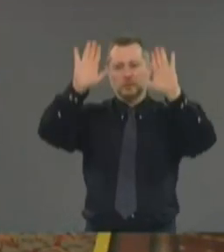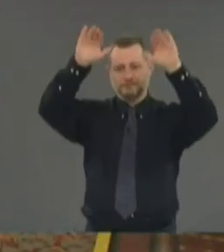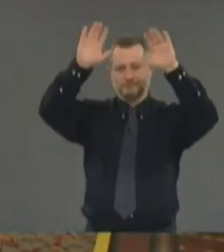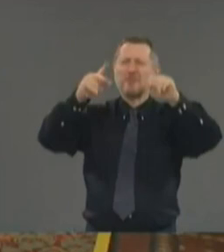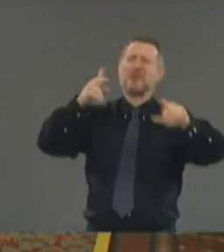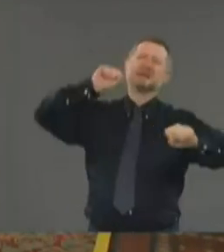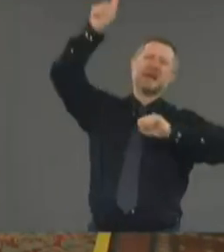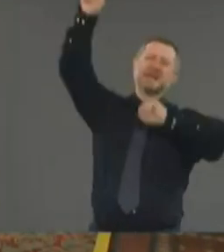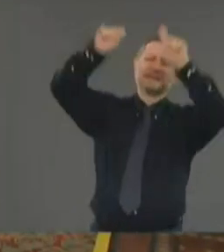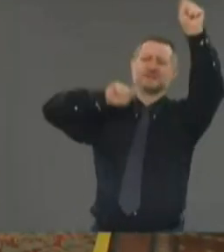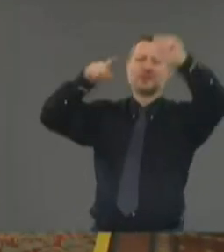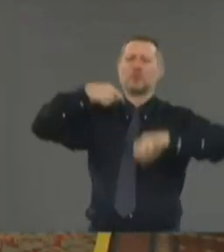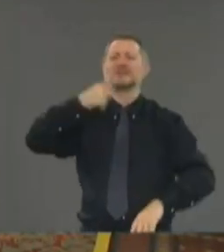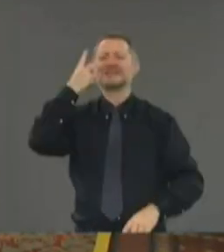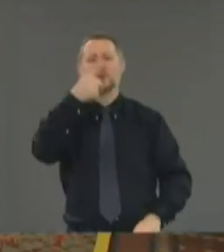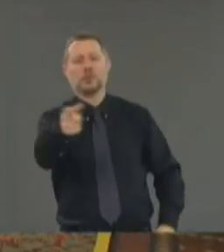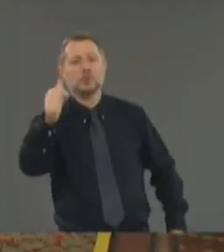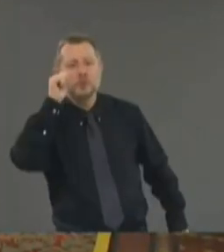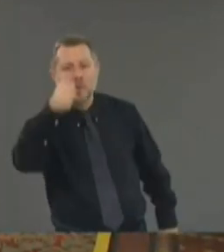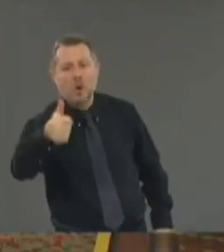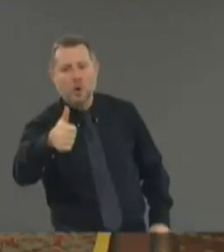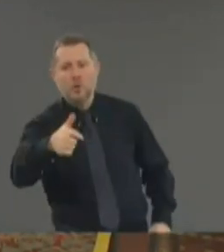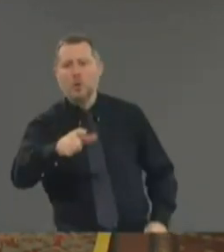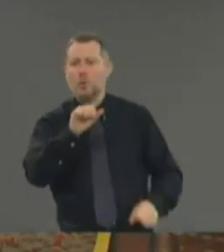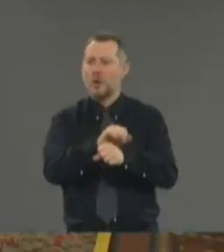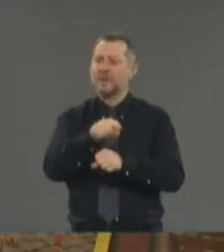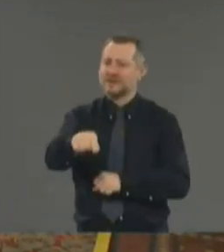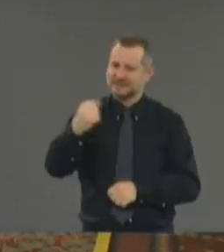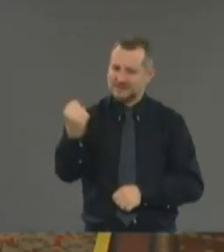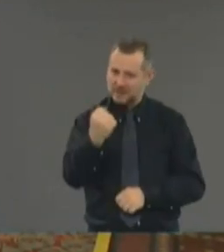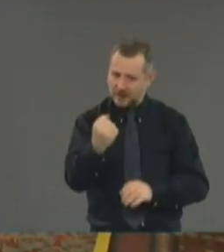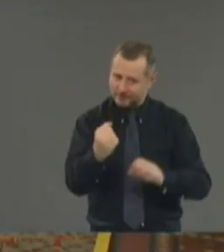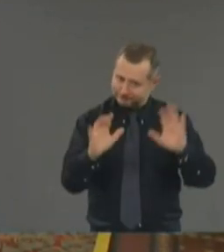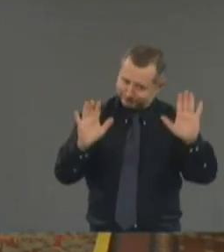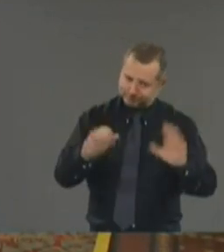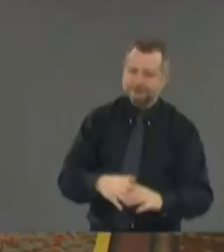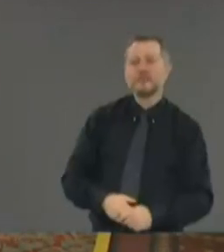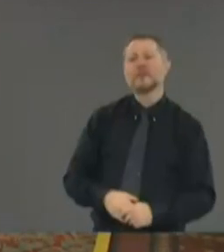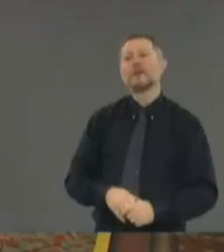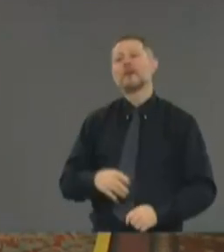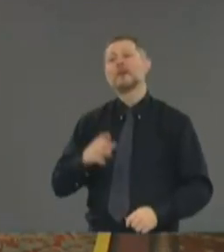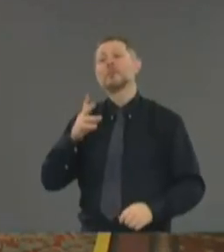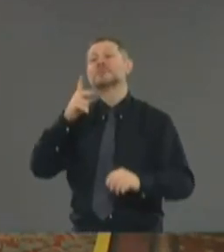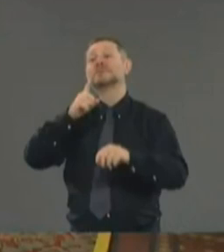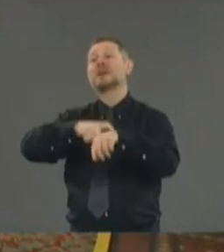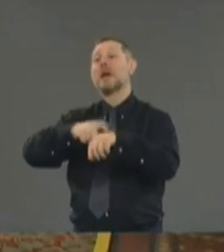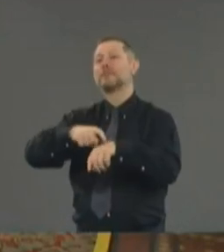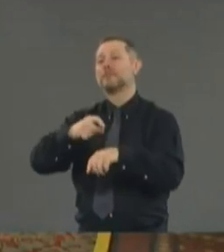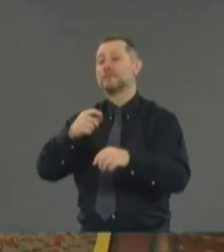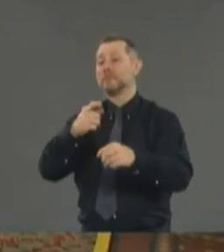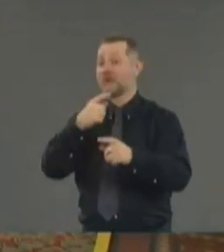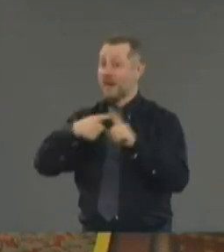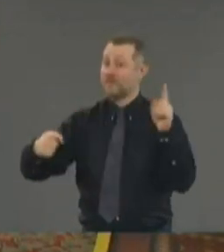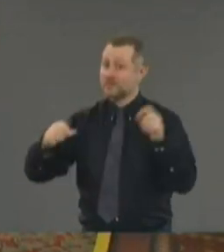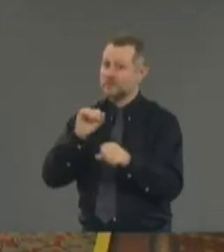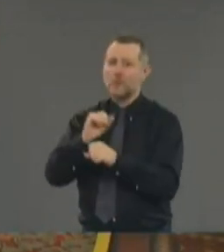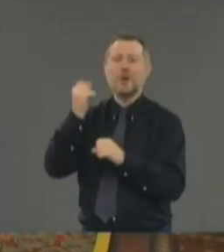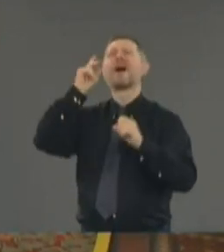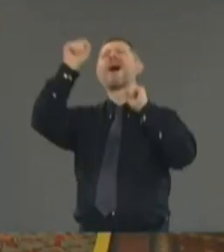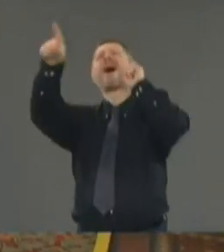tomorrow. You have to work on Saturday. You get time and a half. Okay.